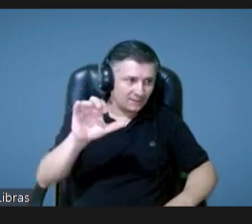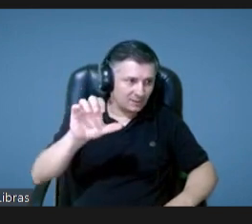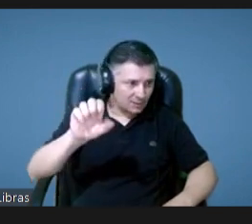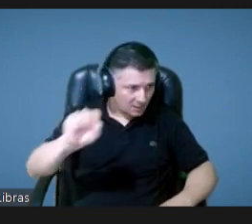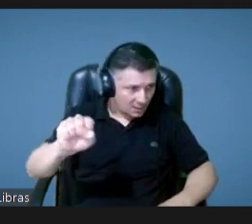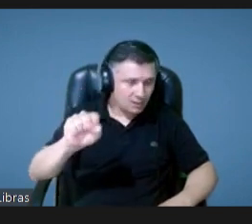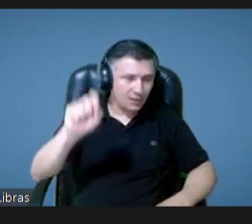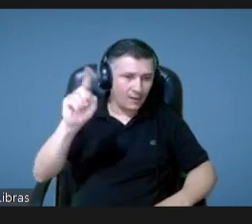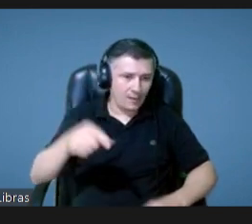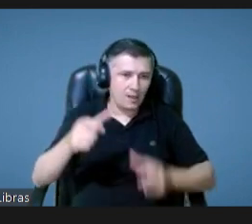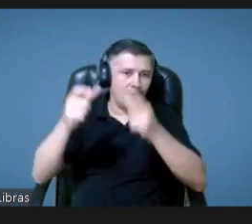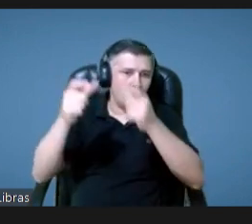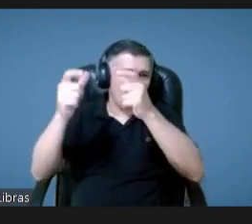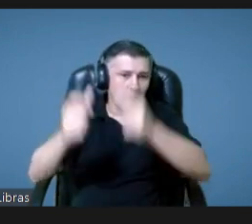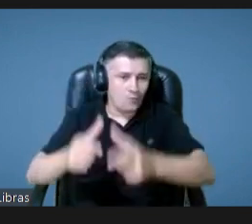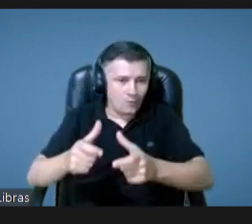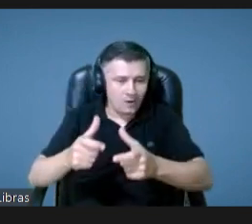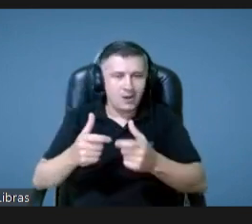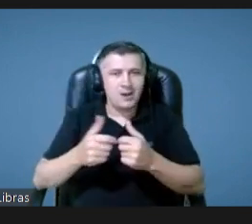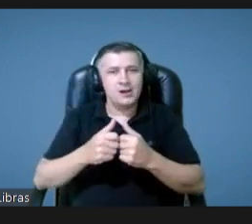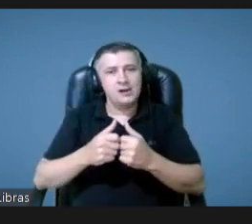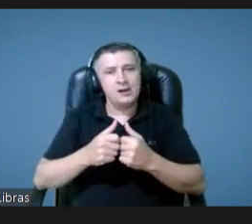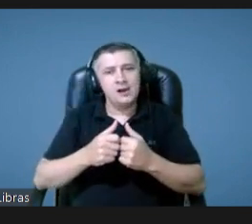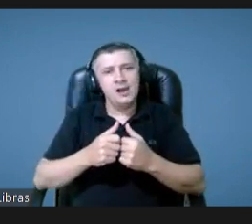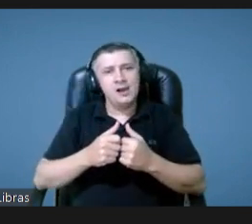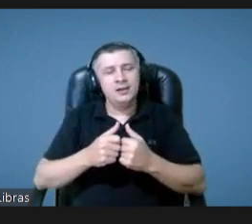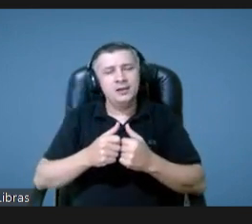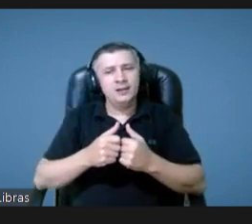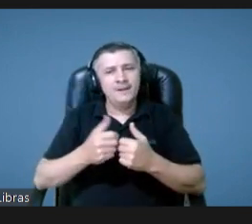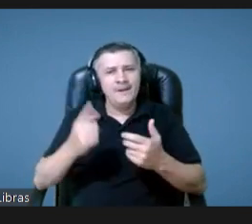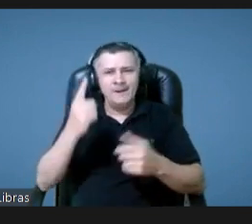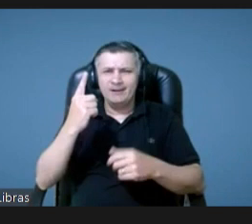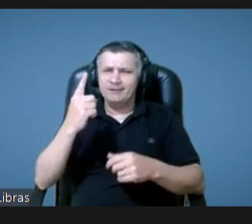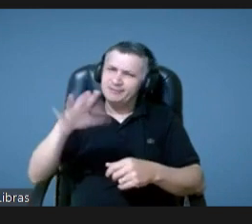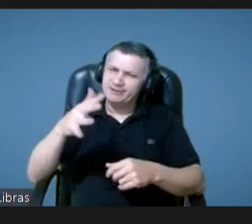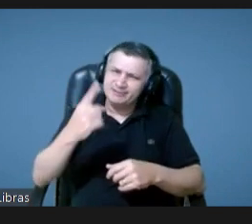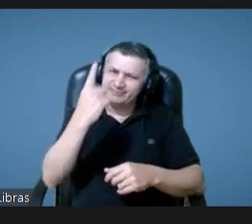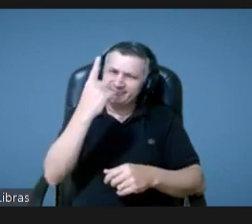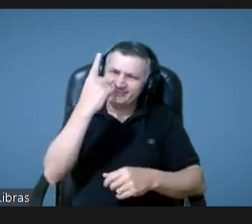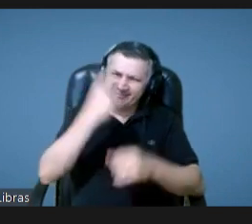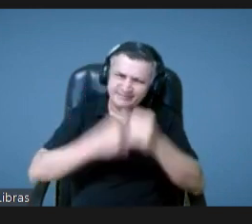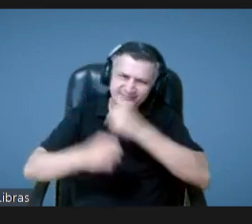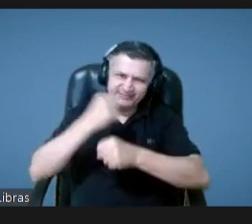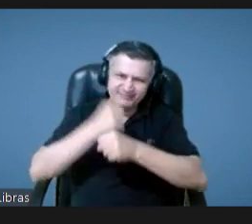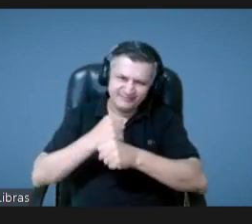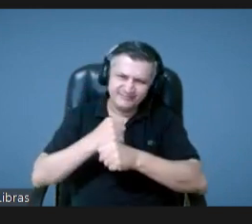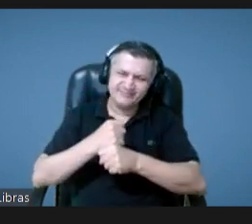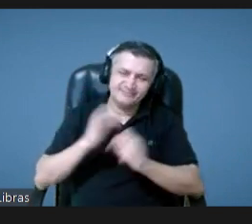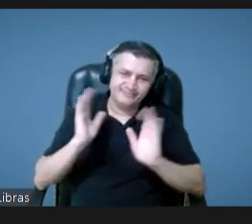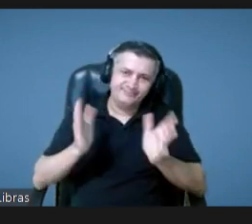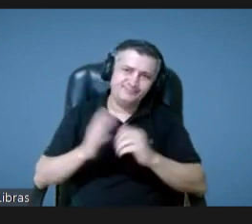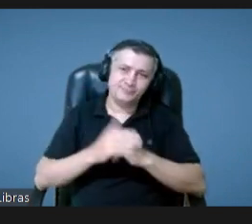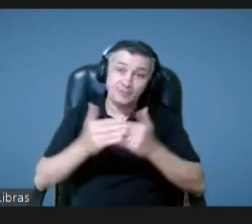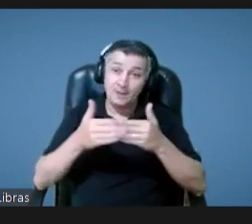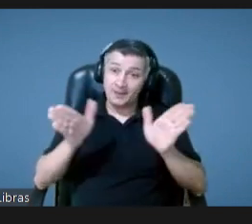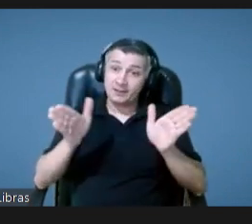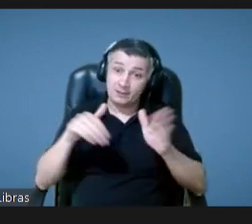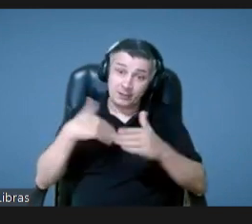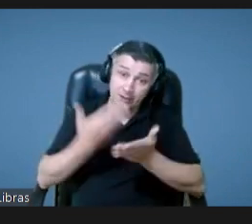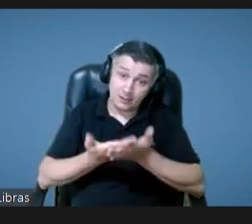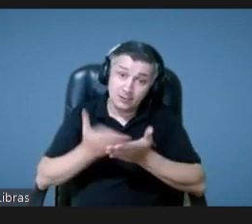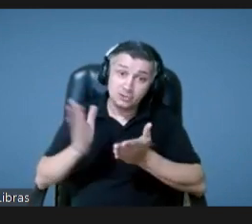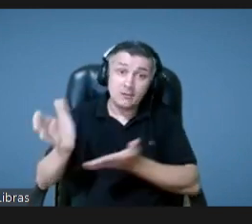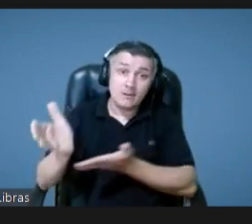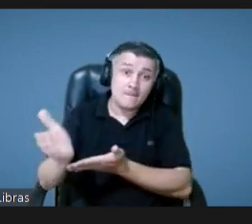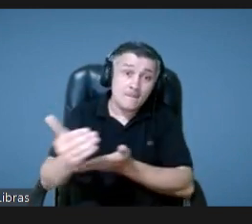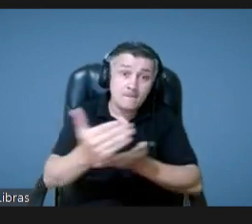JHSF Capital is a business unit that has been around for 1 year.